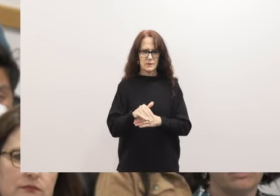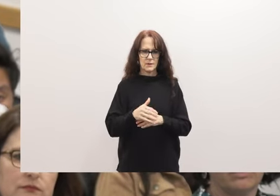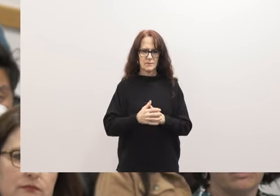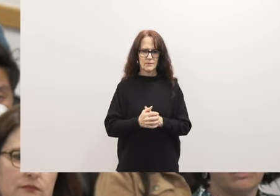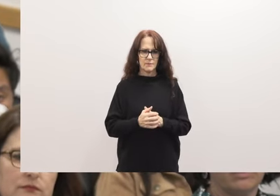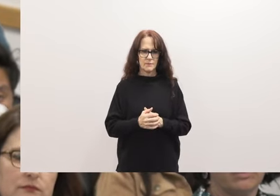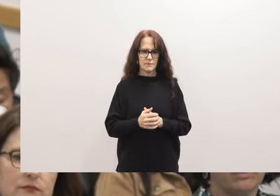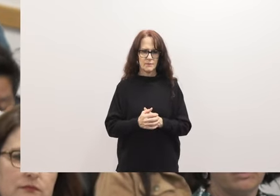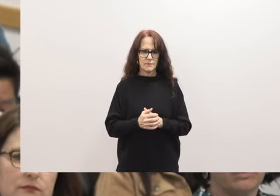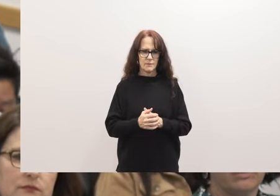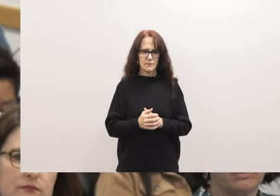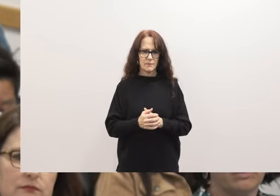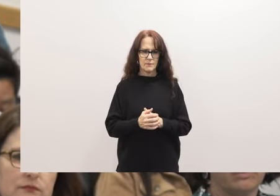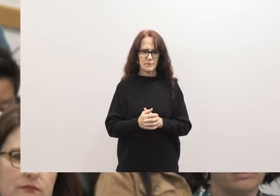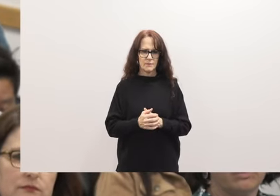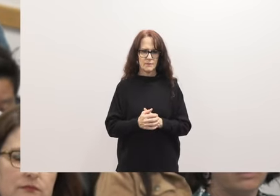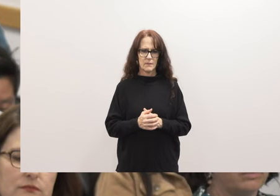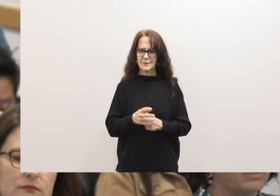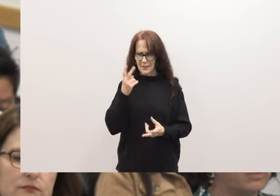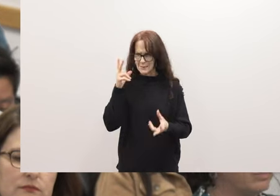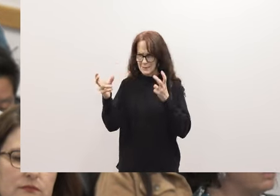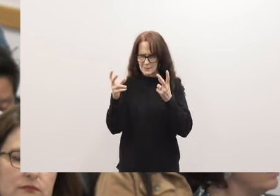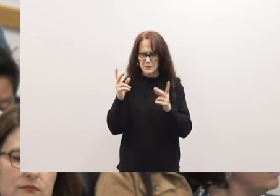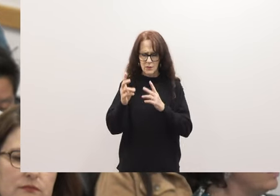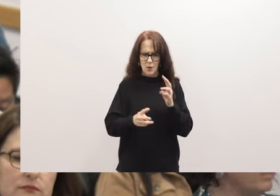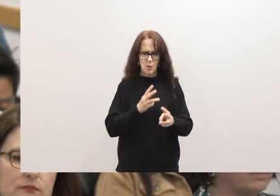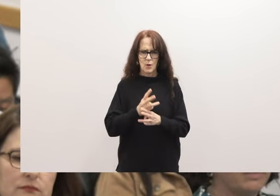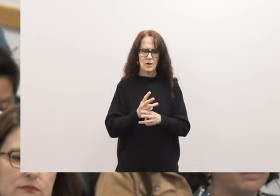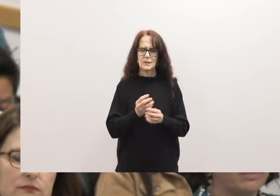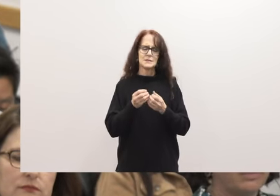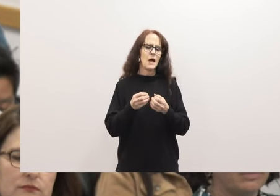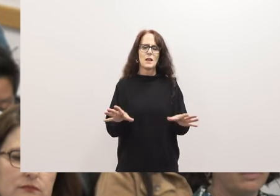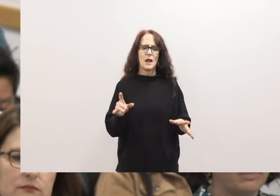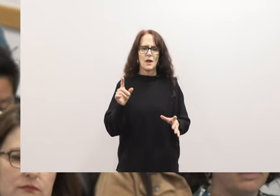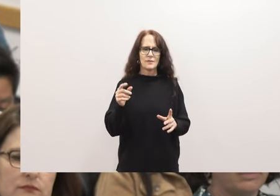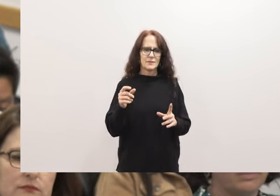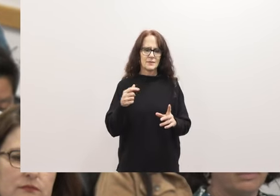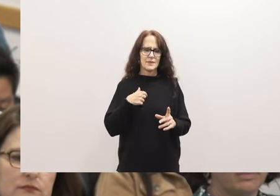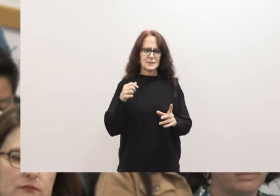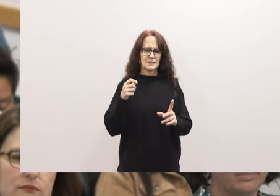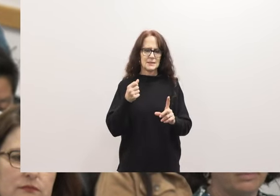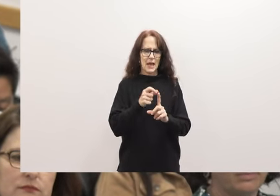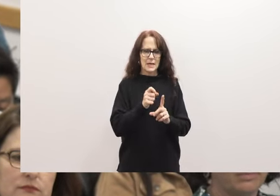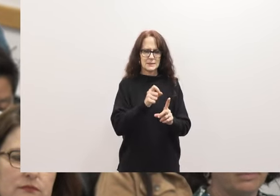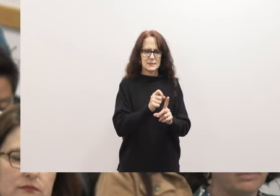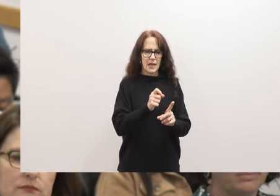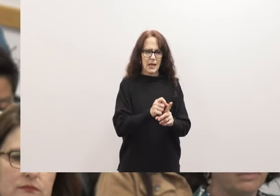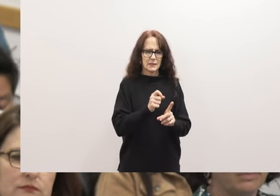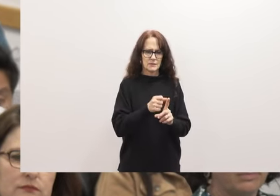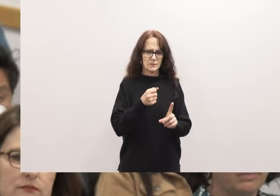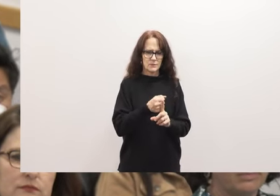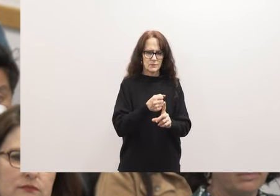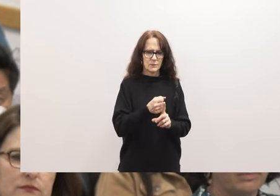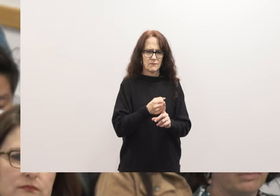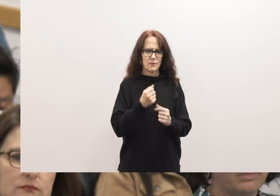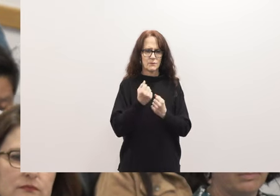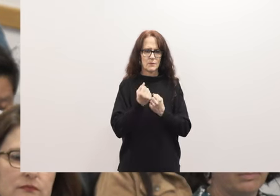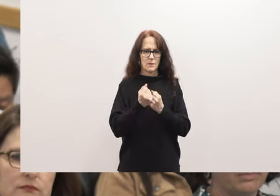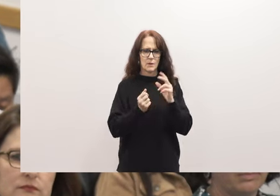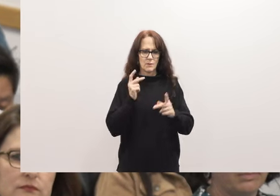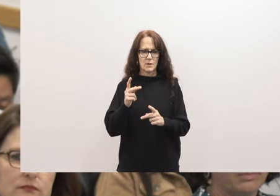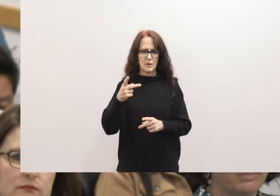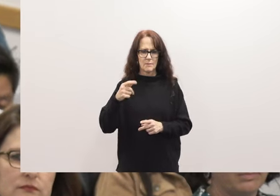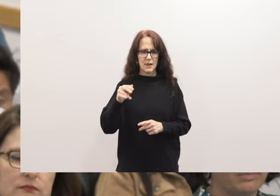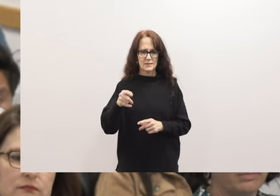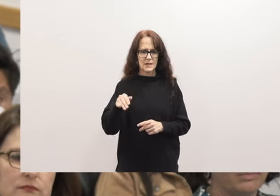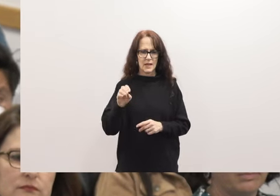and they're not blind to the world around them. It's not lost on any of us that these attacks came as a direct result of CFJ's support for the people of